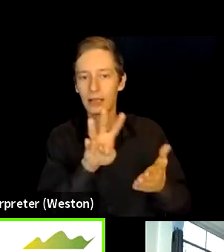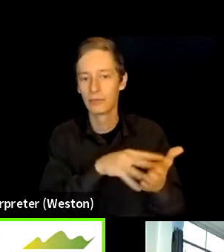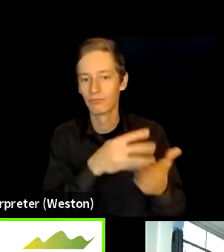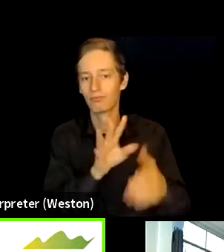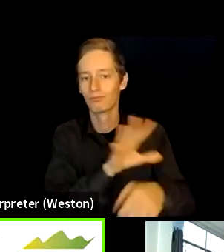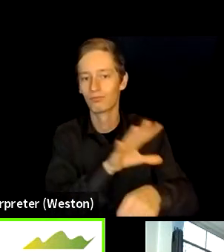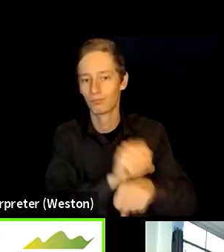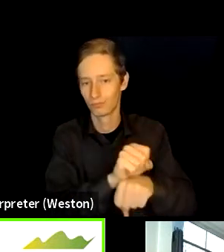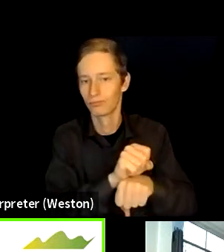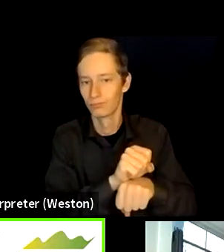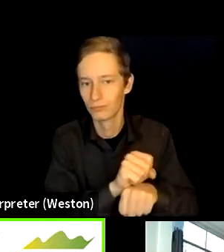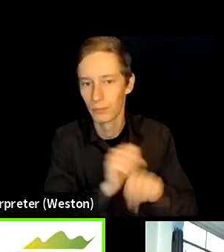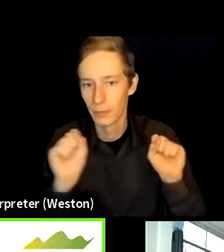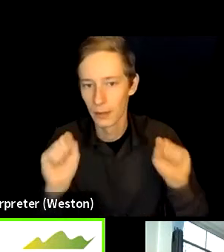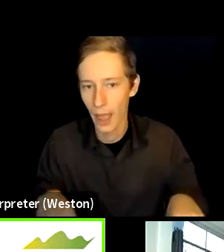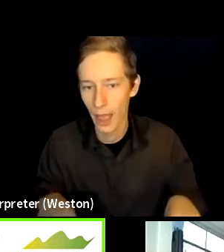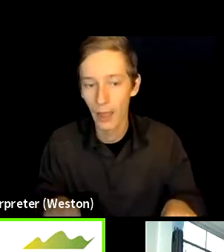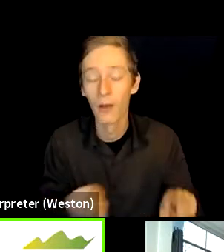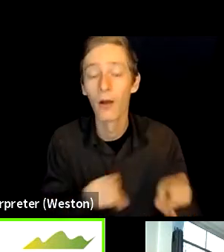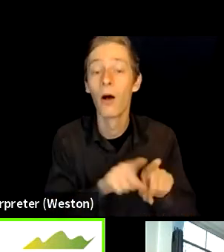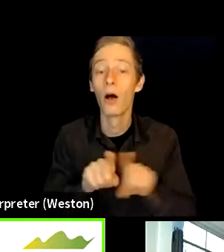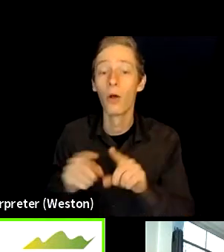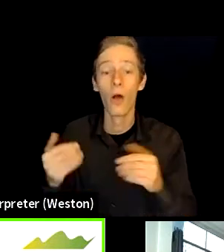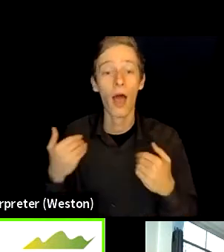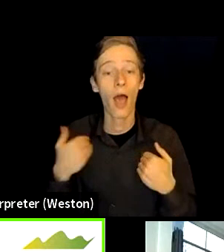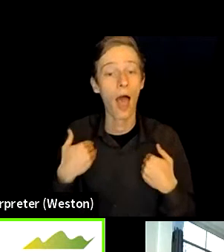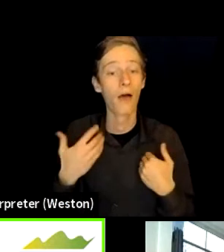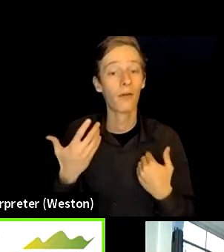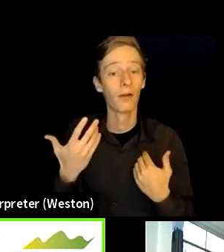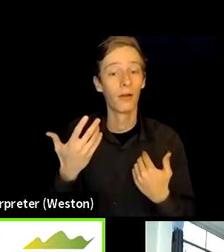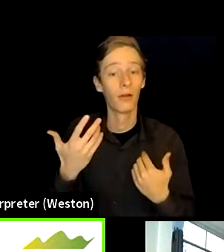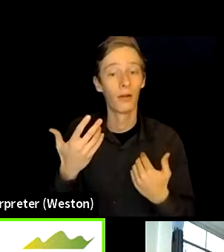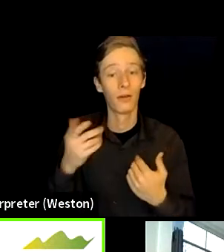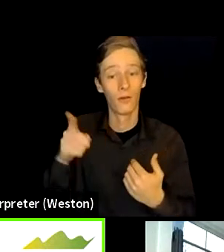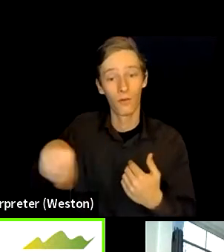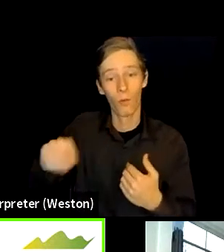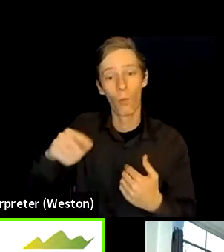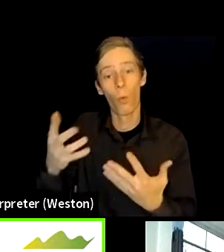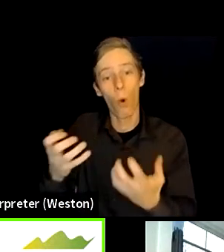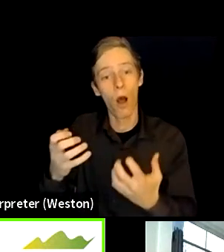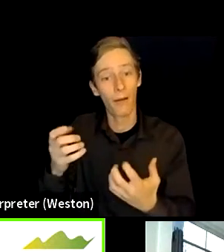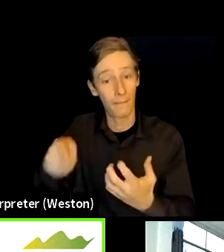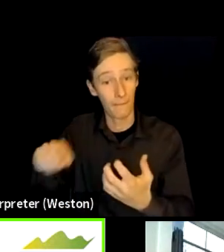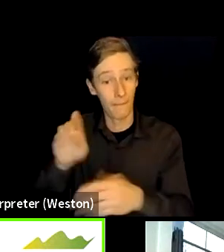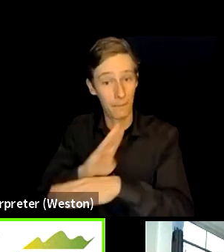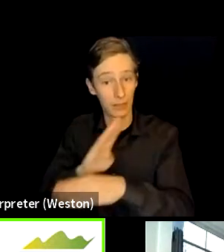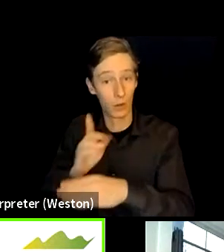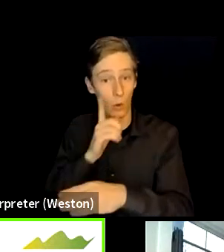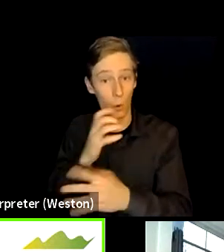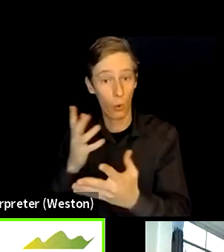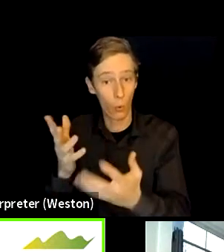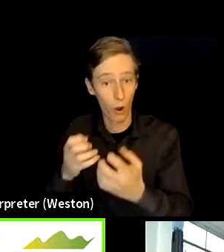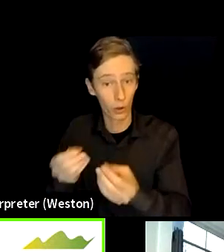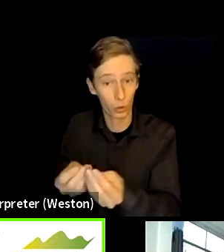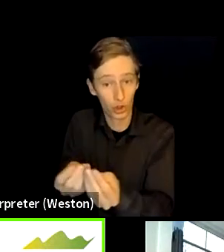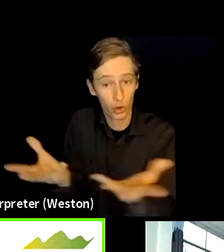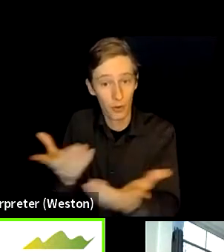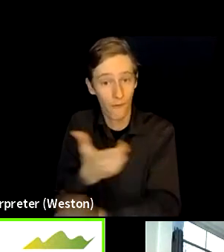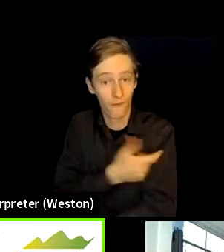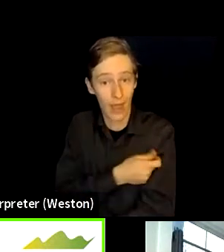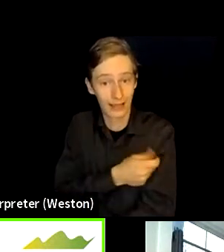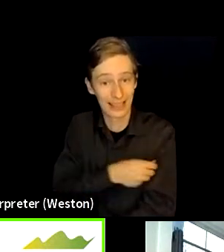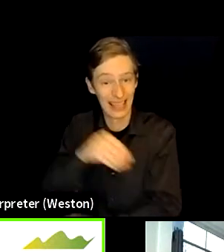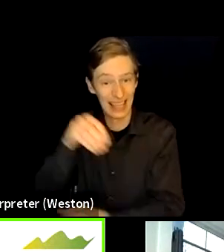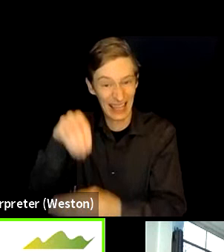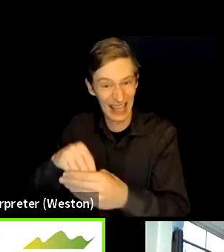our local manufacturers that have on-site medical offices for their employees to redistribute vaccine, I should say, from